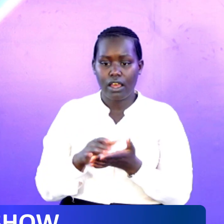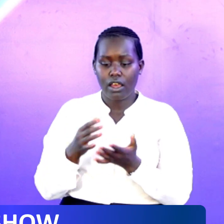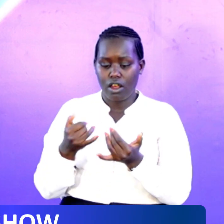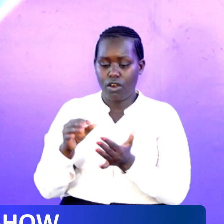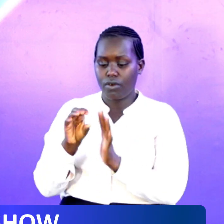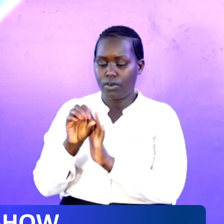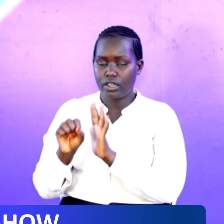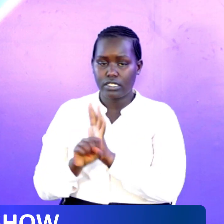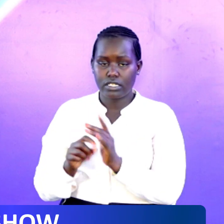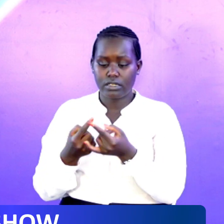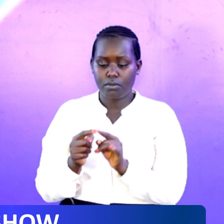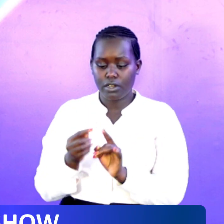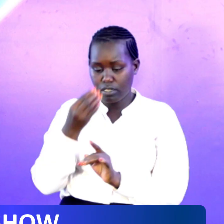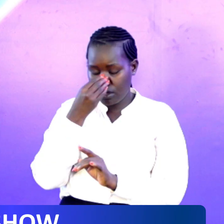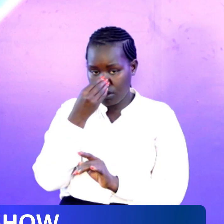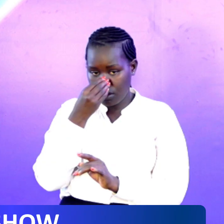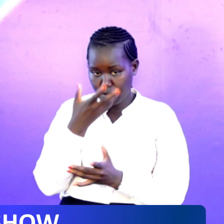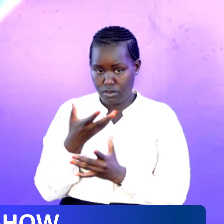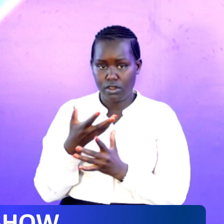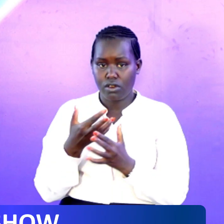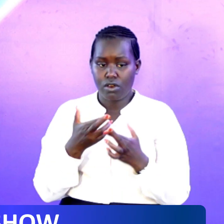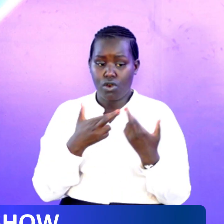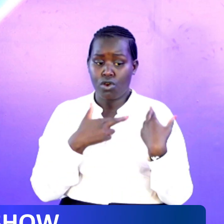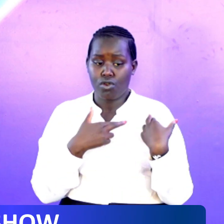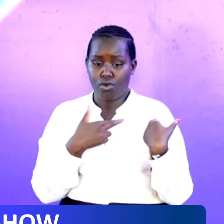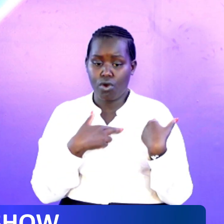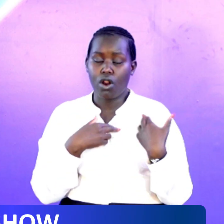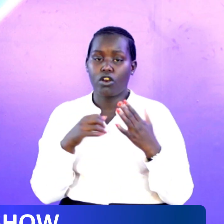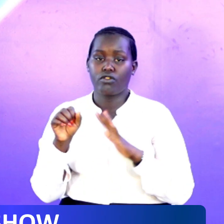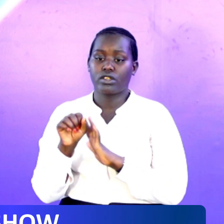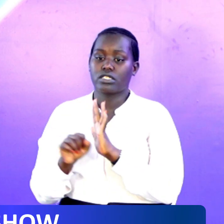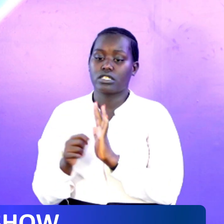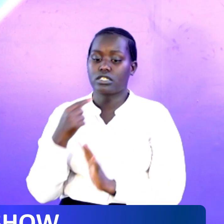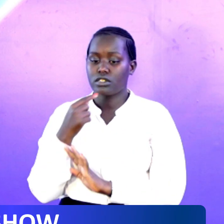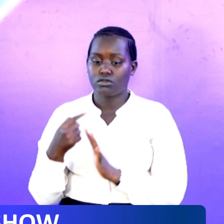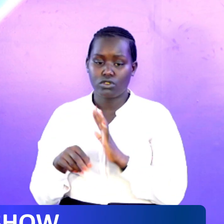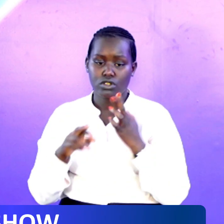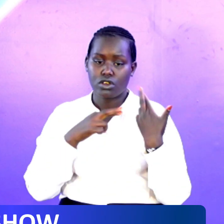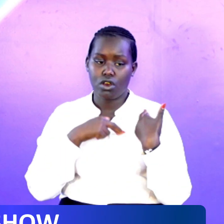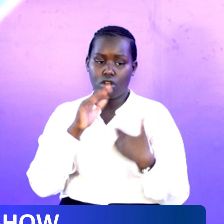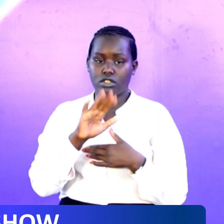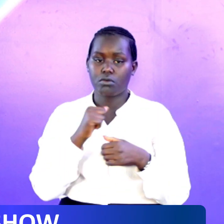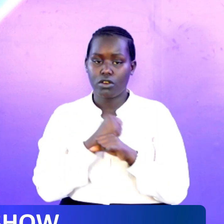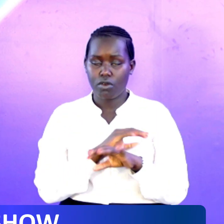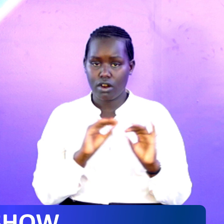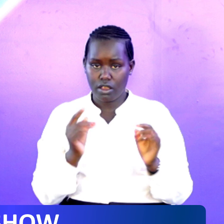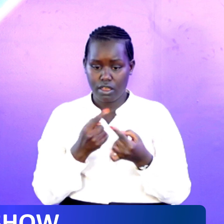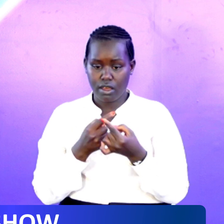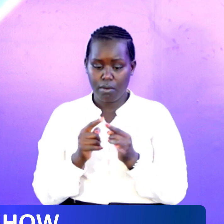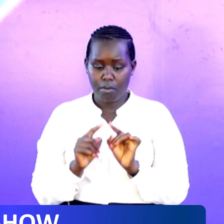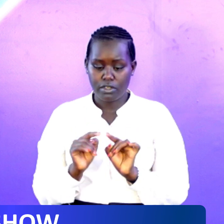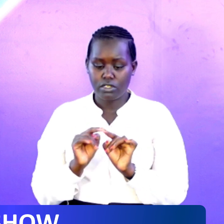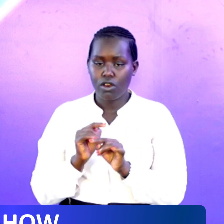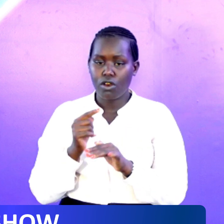Ruto's government has what you call shrinking role of the state. A state that their roles they are not doing, but they're only collecting